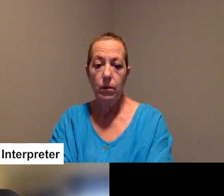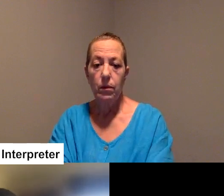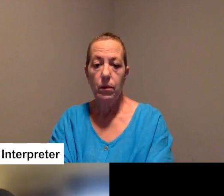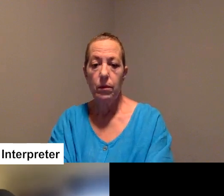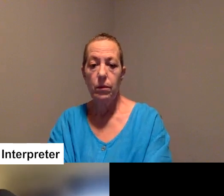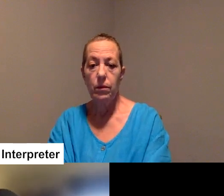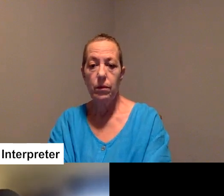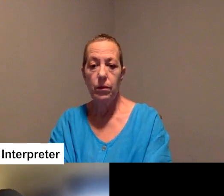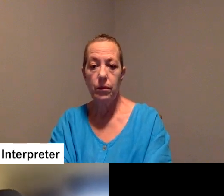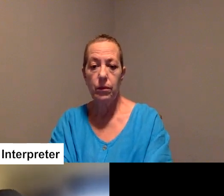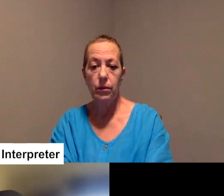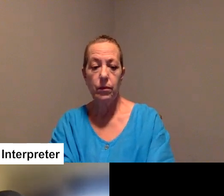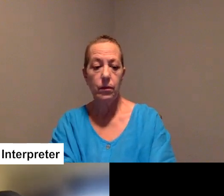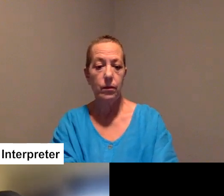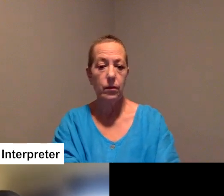good